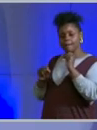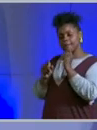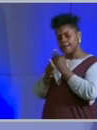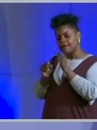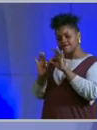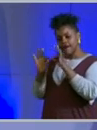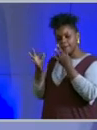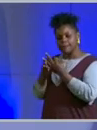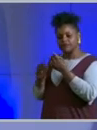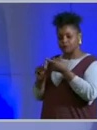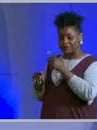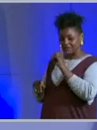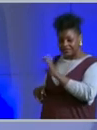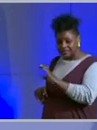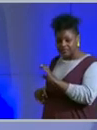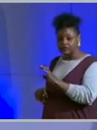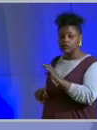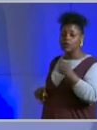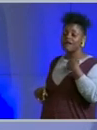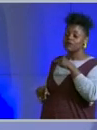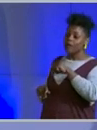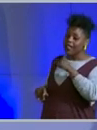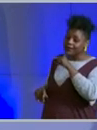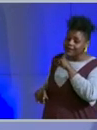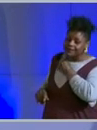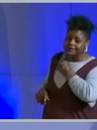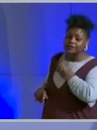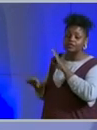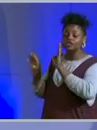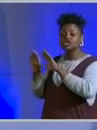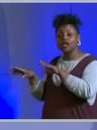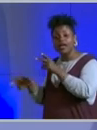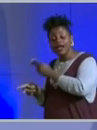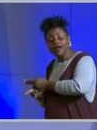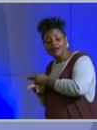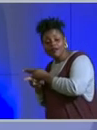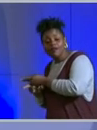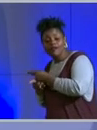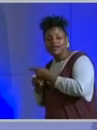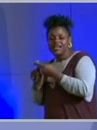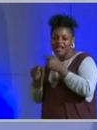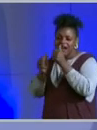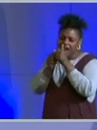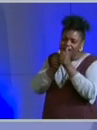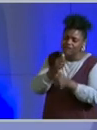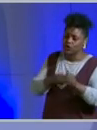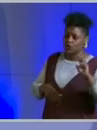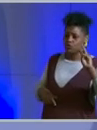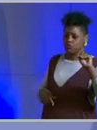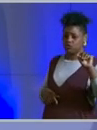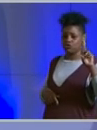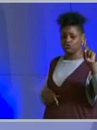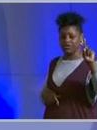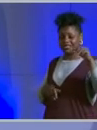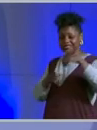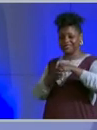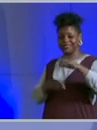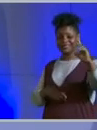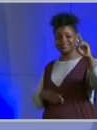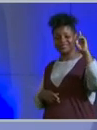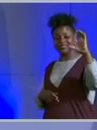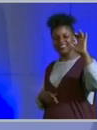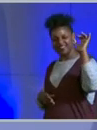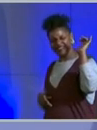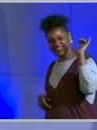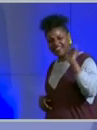by making sure we have quality, affordable child care in every ward of the city. And that's what we